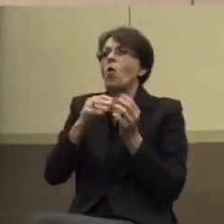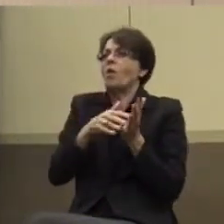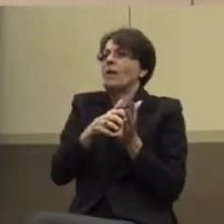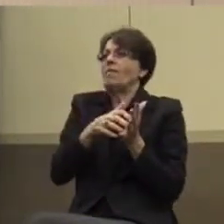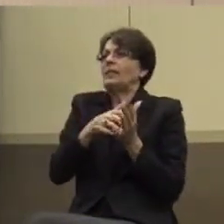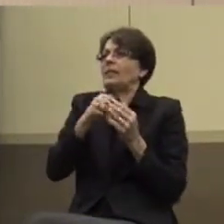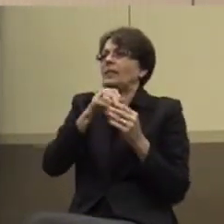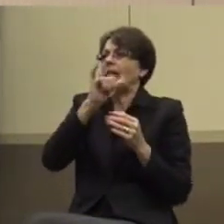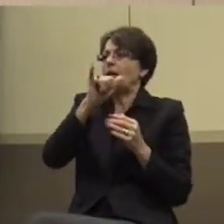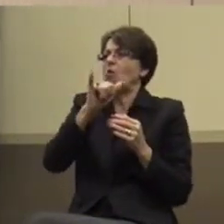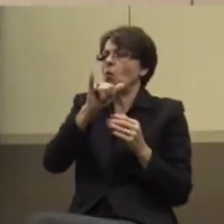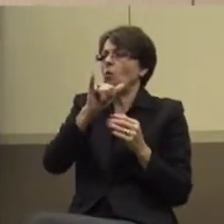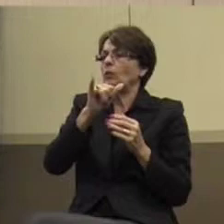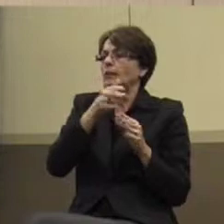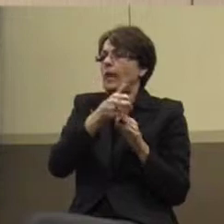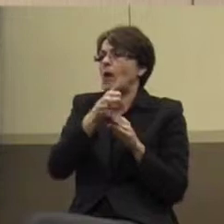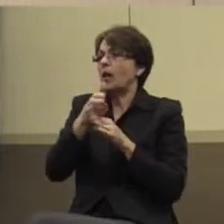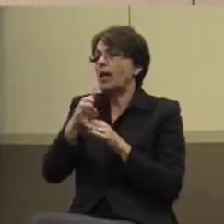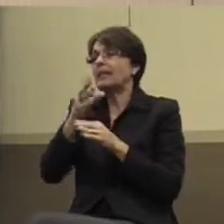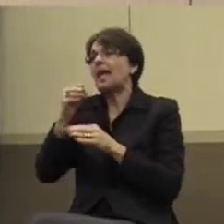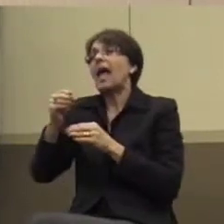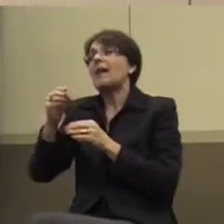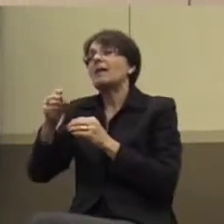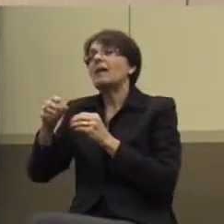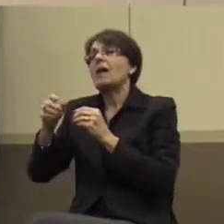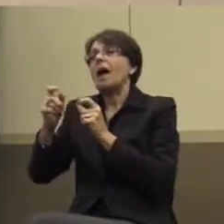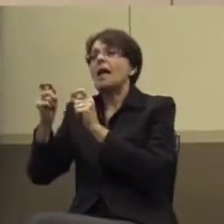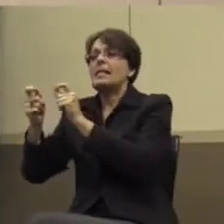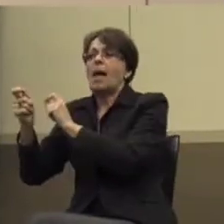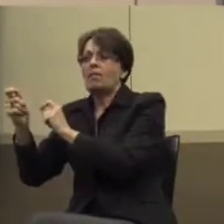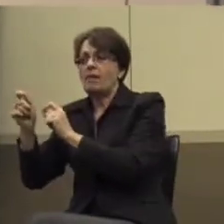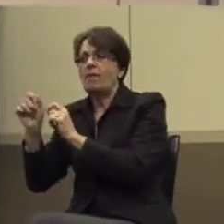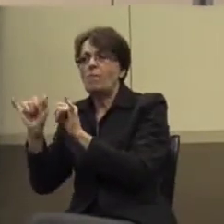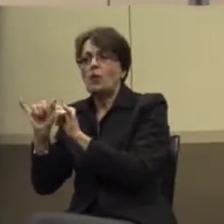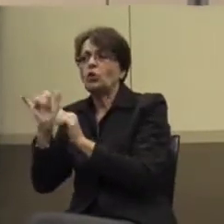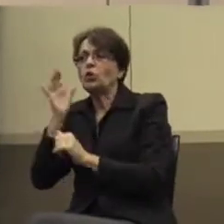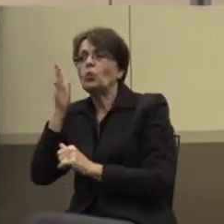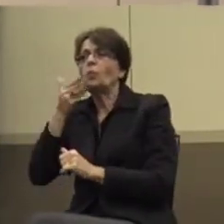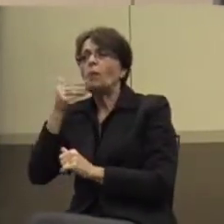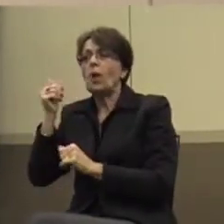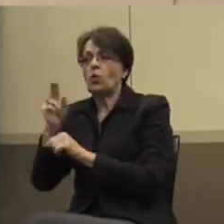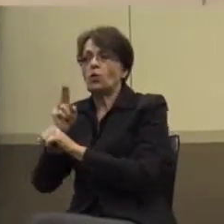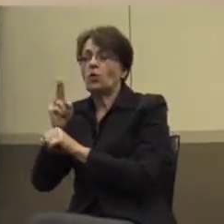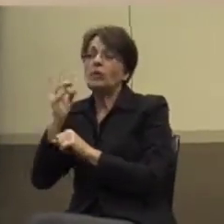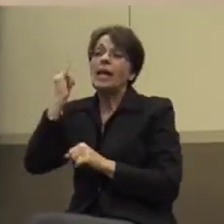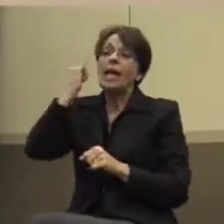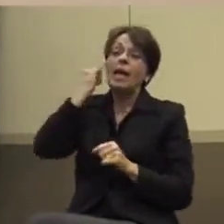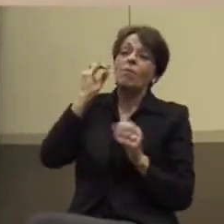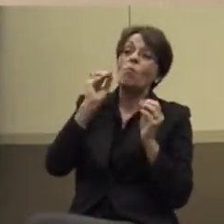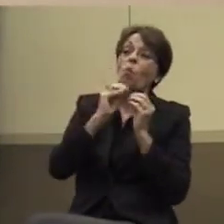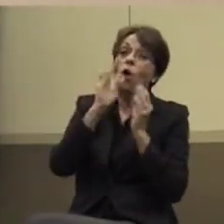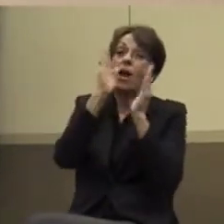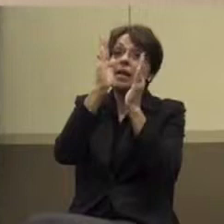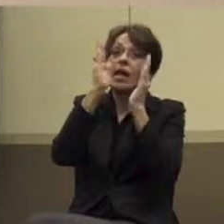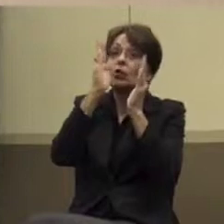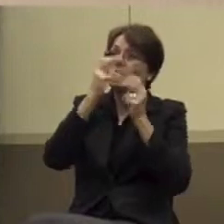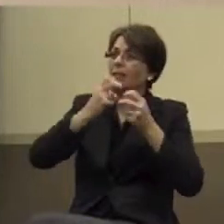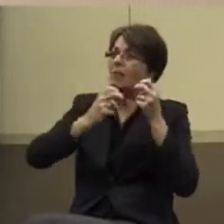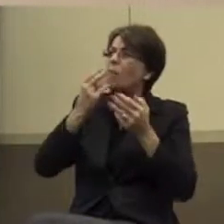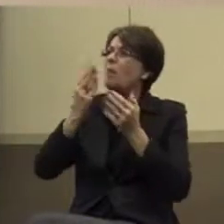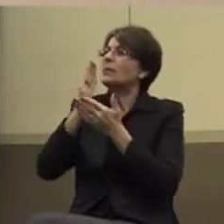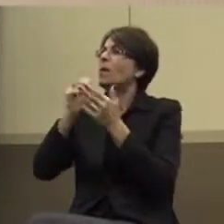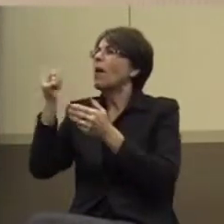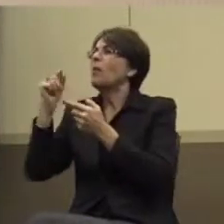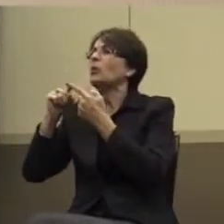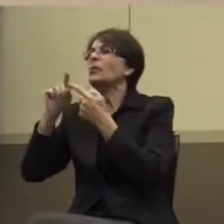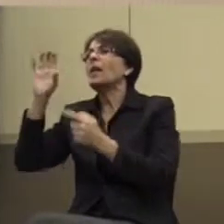areas, then adaptive behavior measures would be better to use. If there's more attention difficulties, then maybe some of those others, like